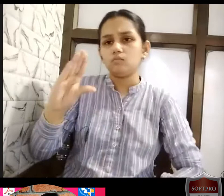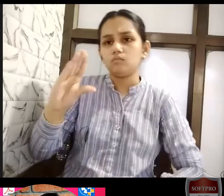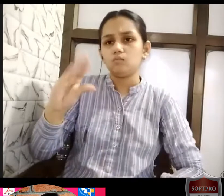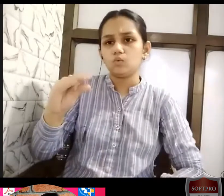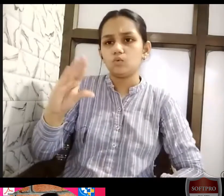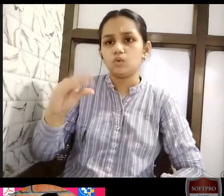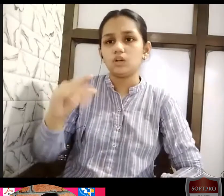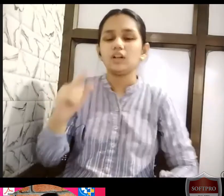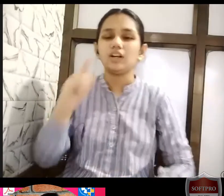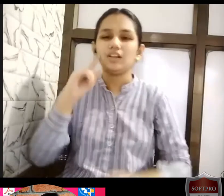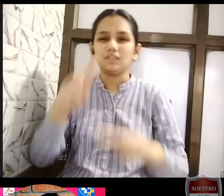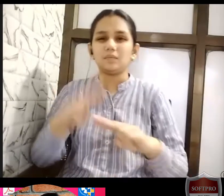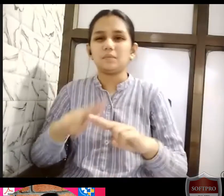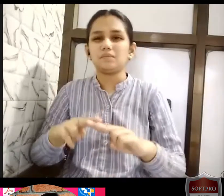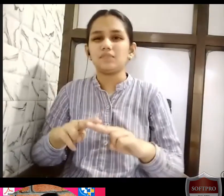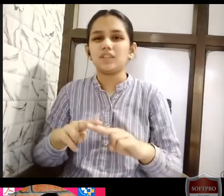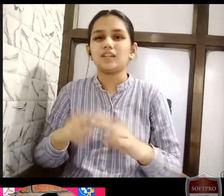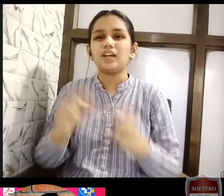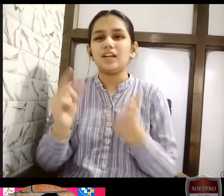nobody has so much attention.